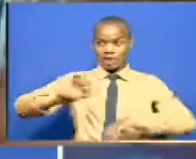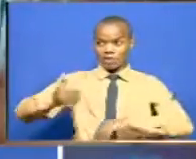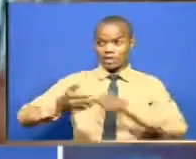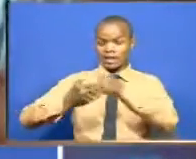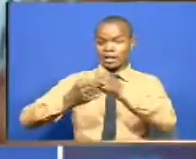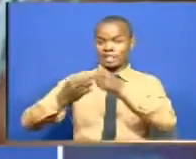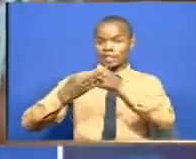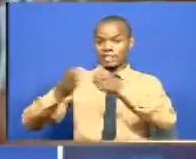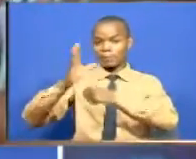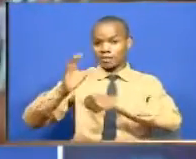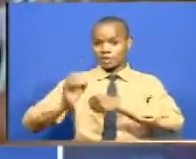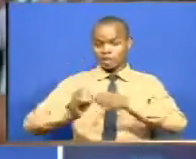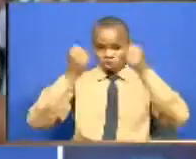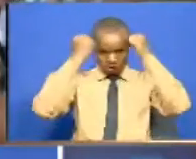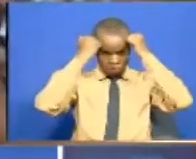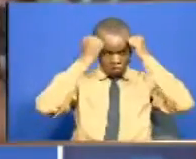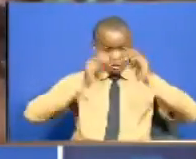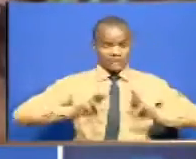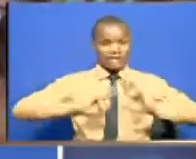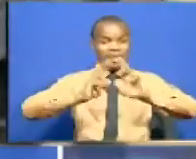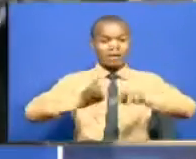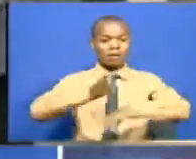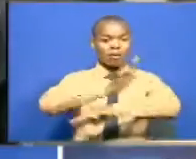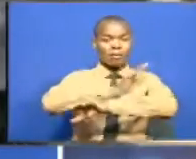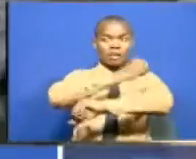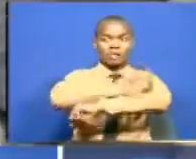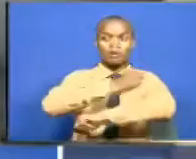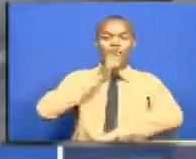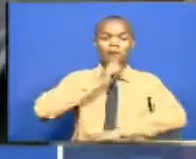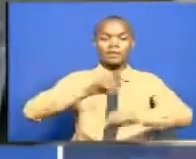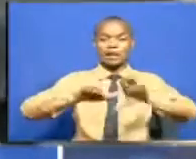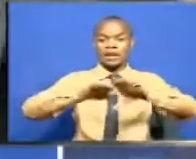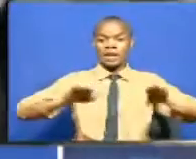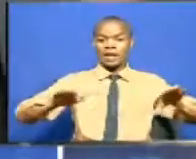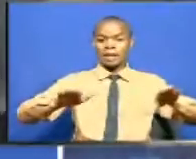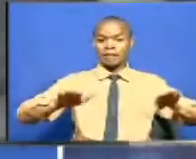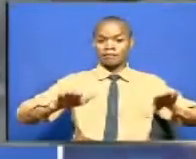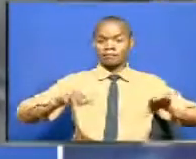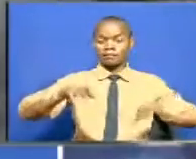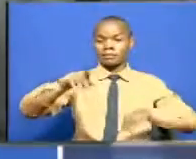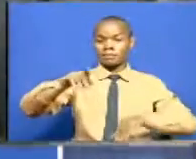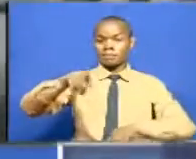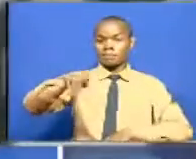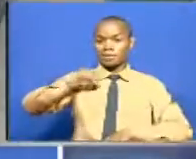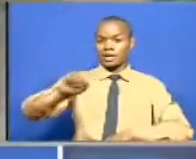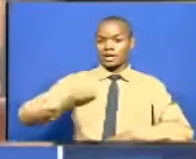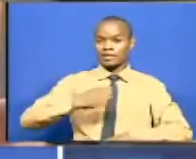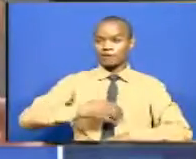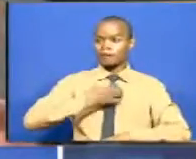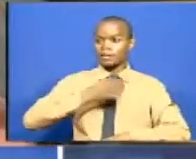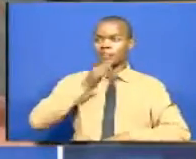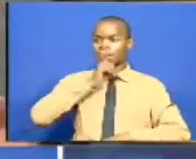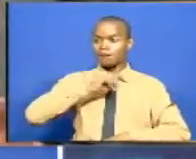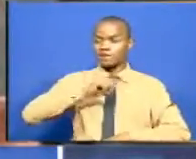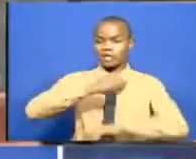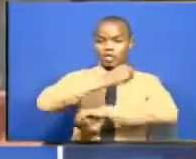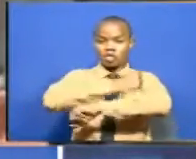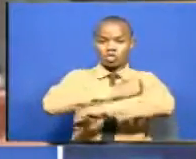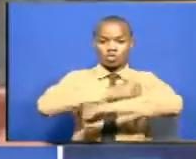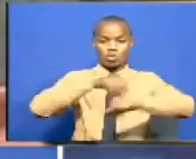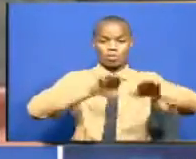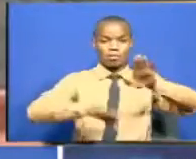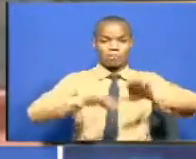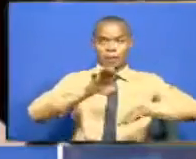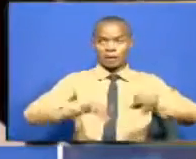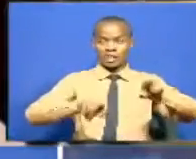have reported back to school. Lands Permanent Secretary Nicholas Muraguri, who toured schools within the county, put school heads